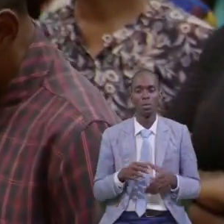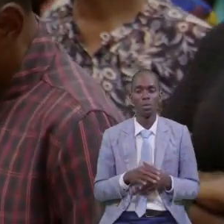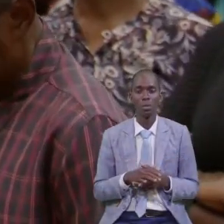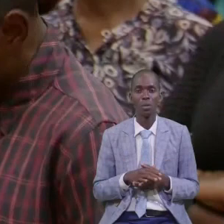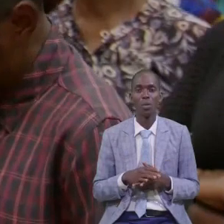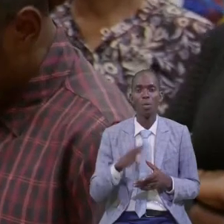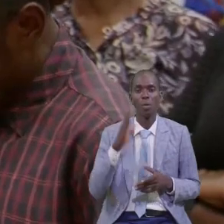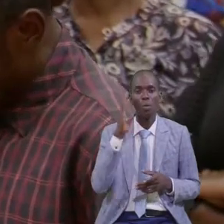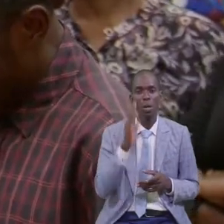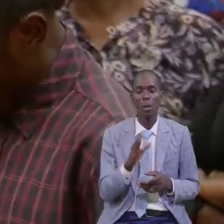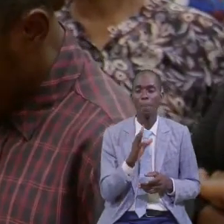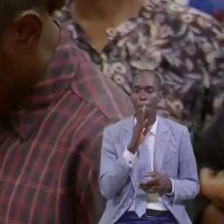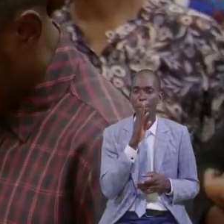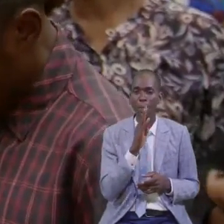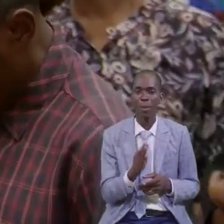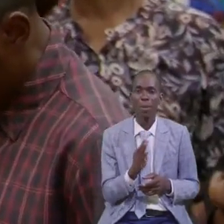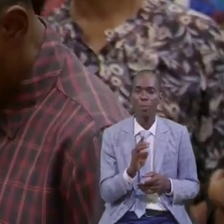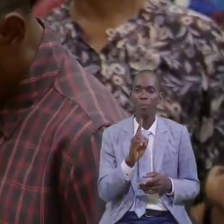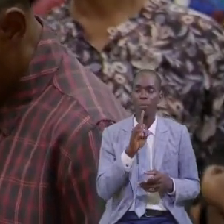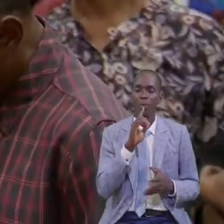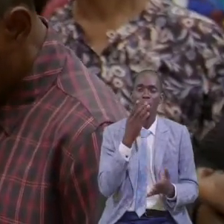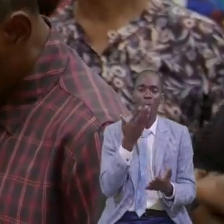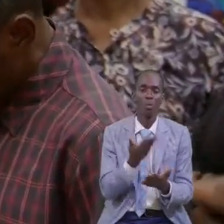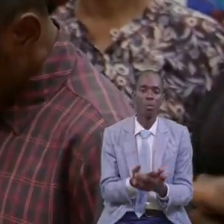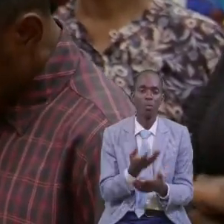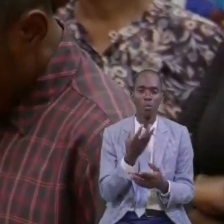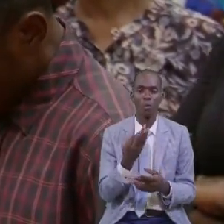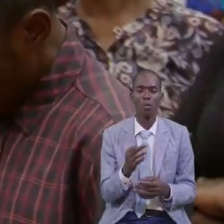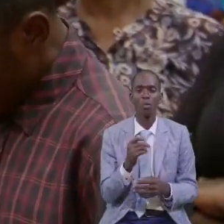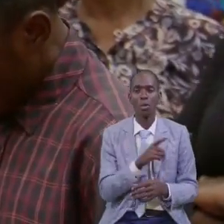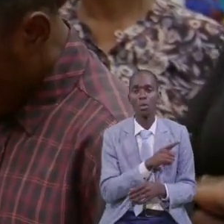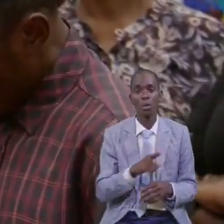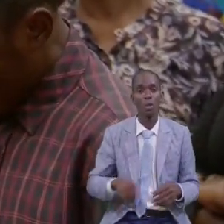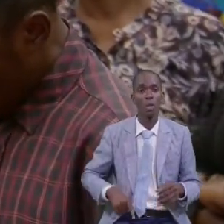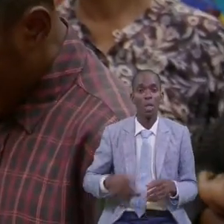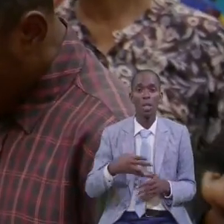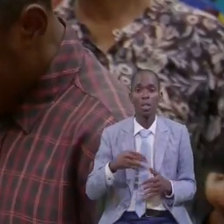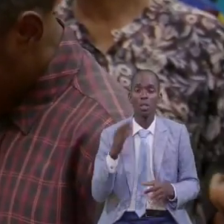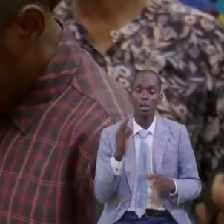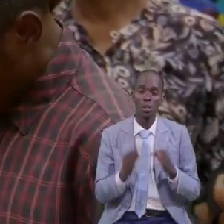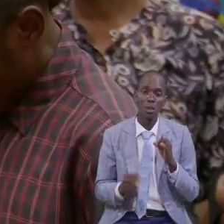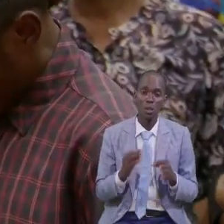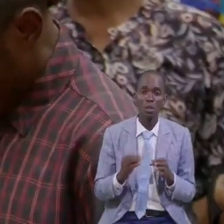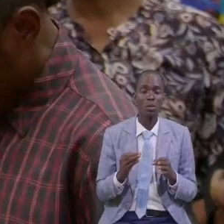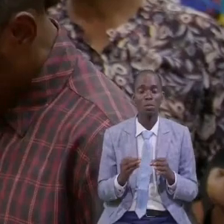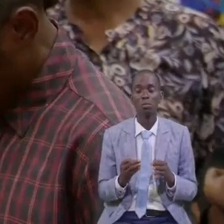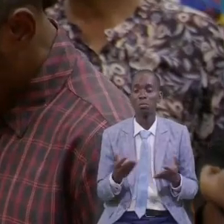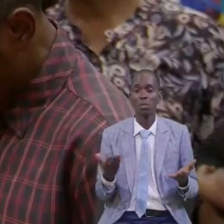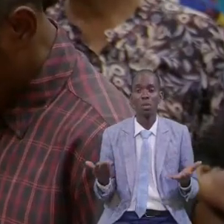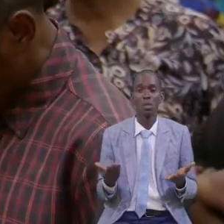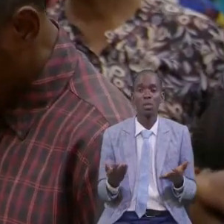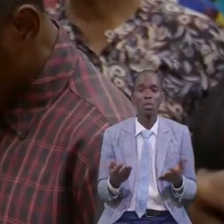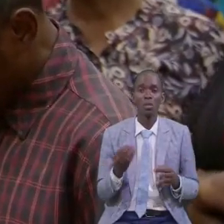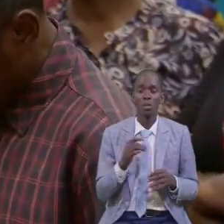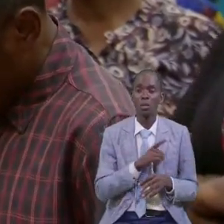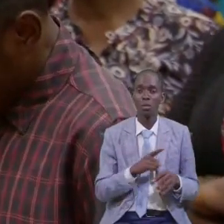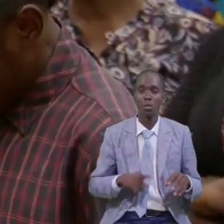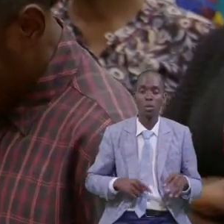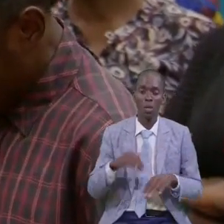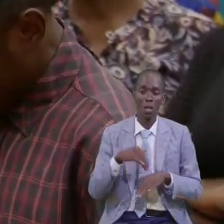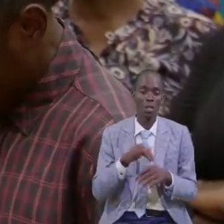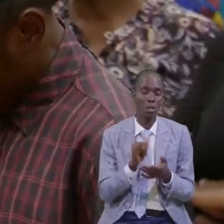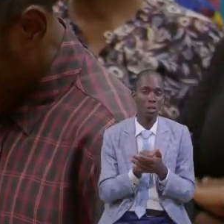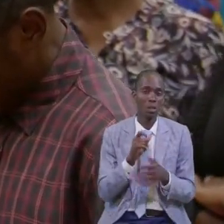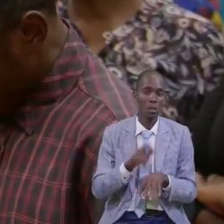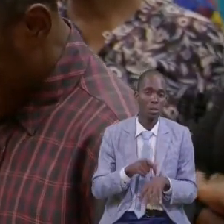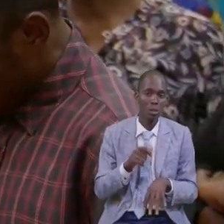will be approved of the Lord. And even if the Lord were to come at that moment, you're not